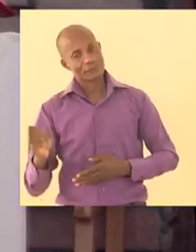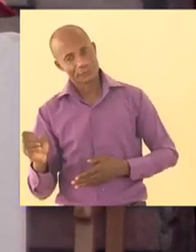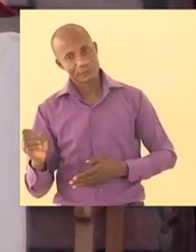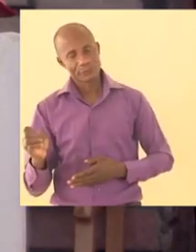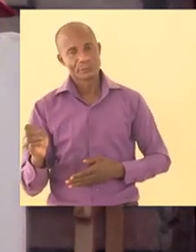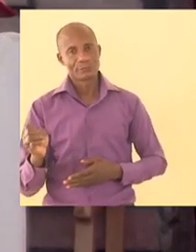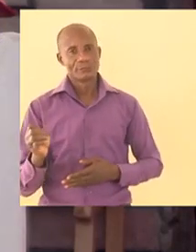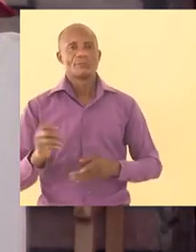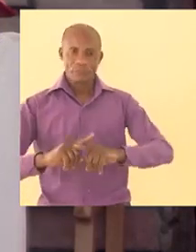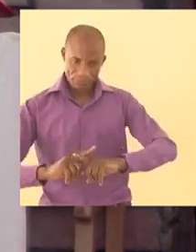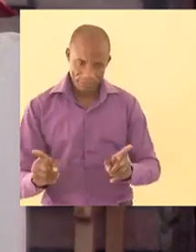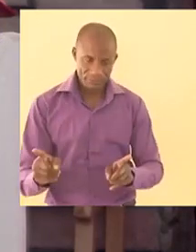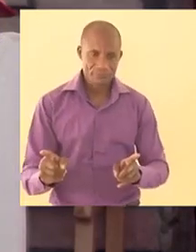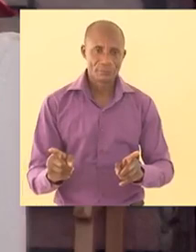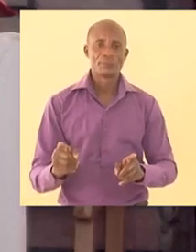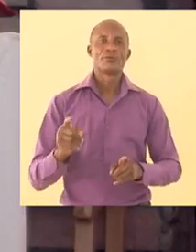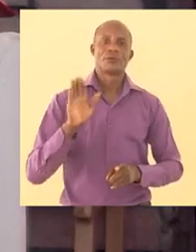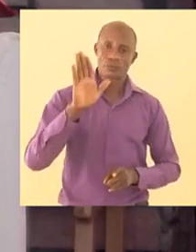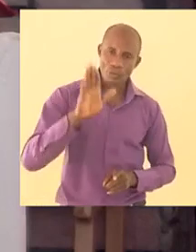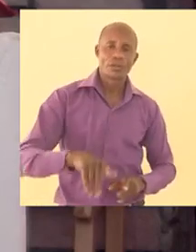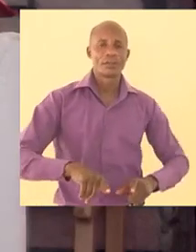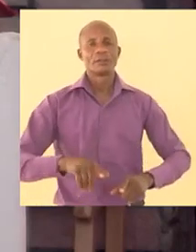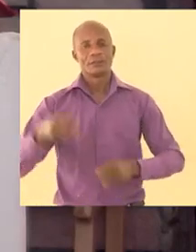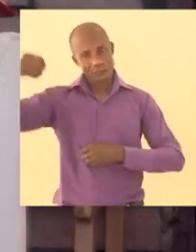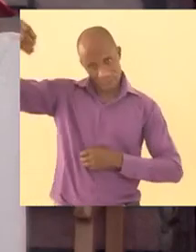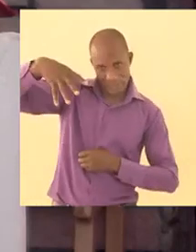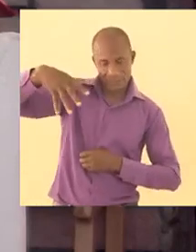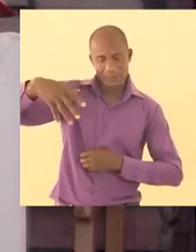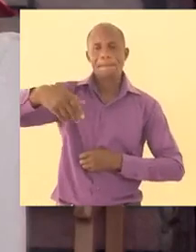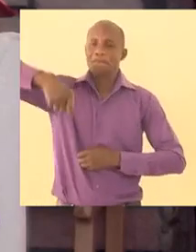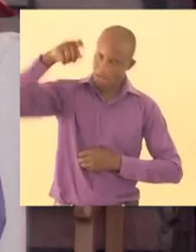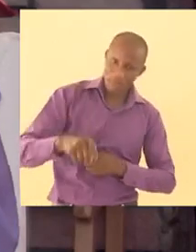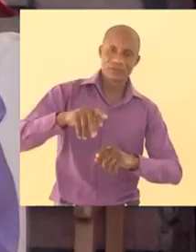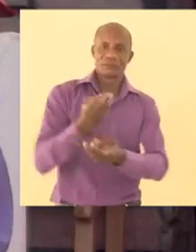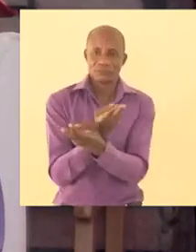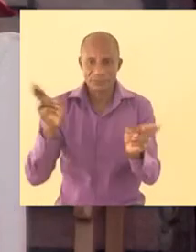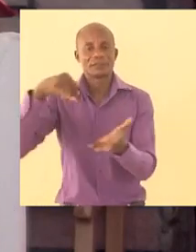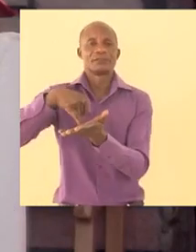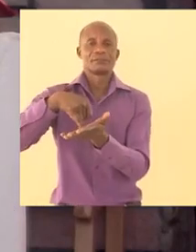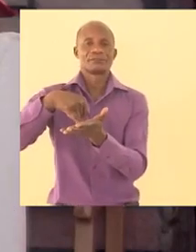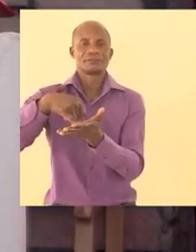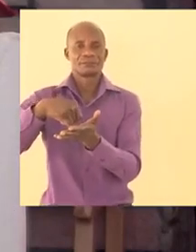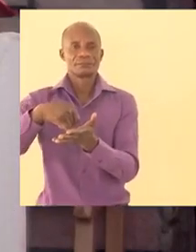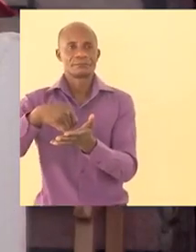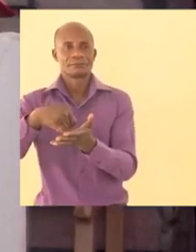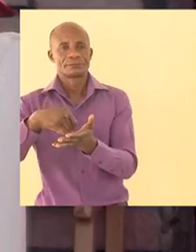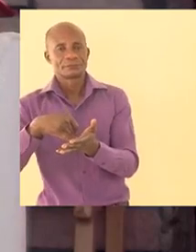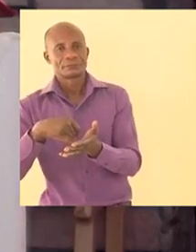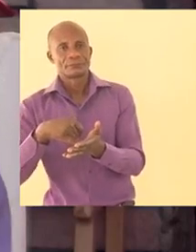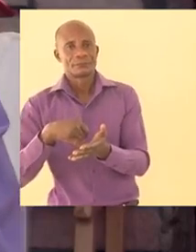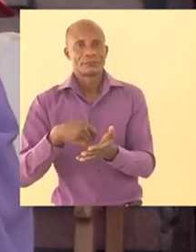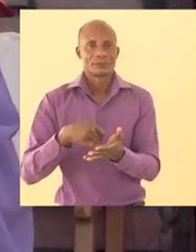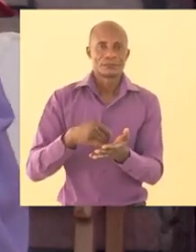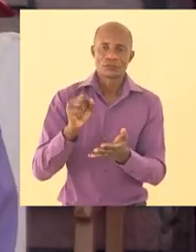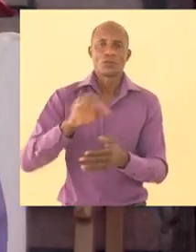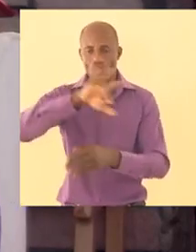The world of today is evil. But what did he say? Your lives must redeem it. So the next thing is to have Andy,